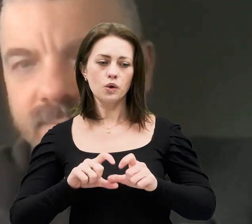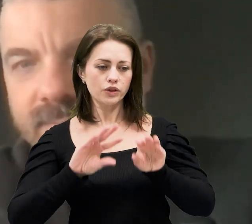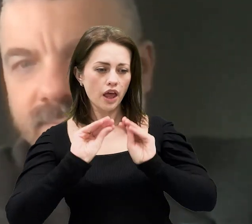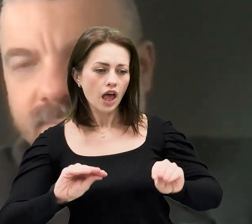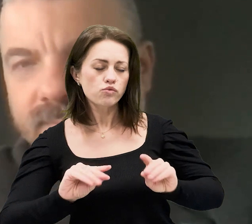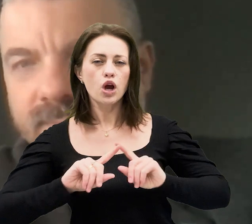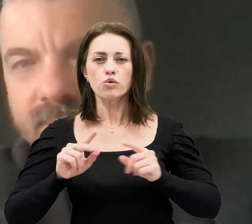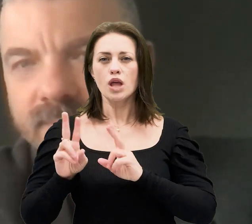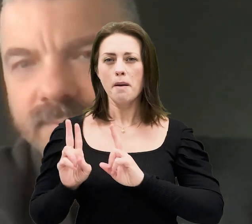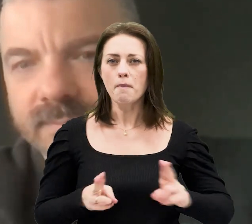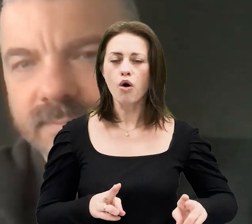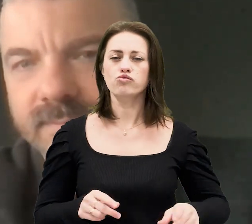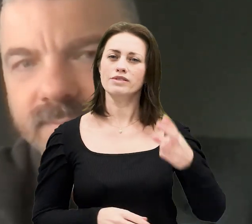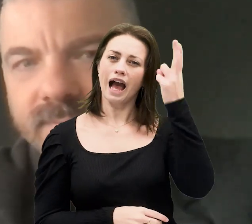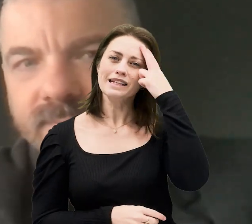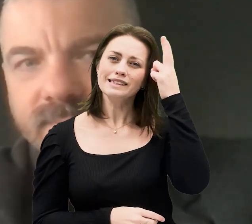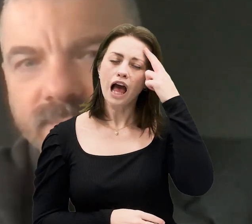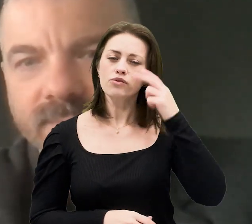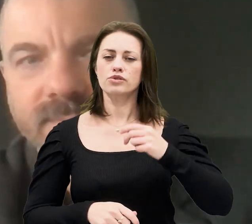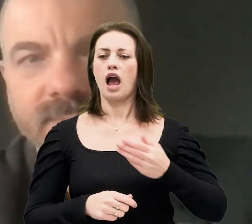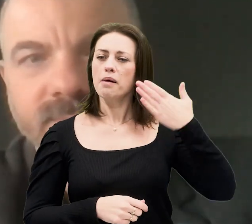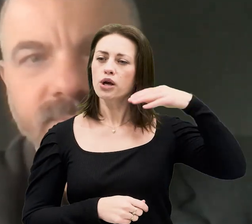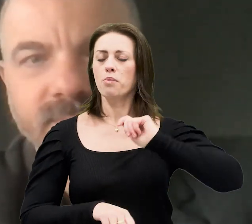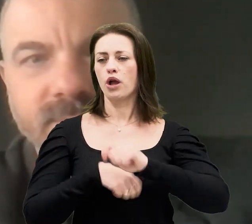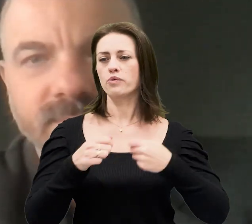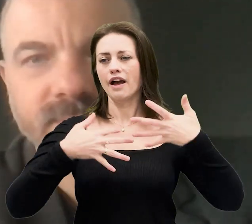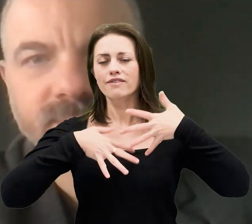the skills and knowledge needed to create inclusive